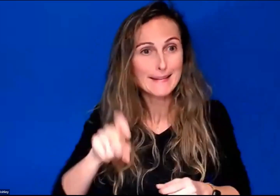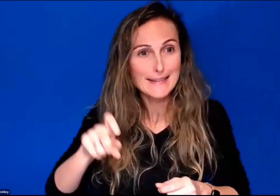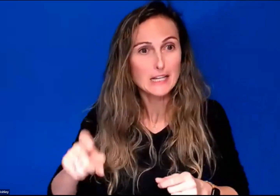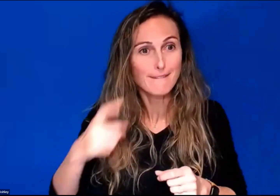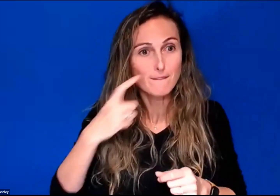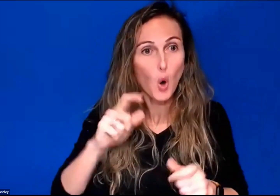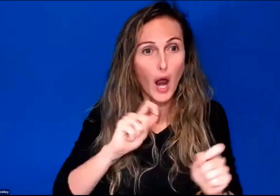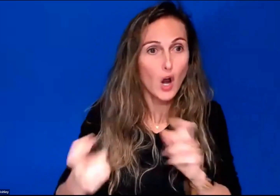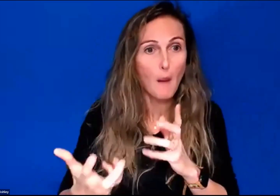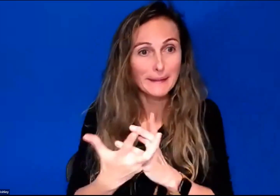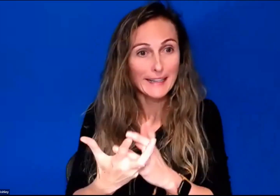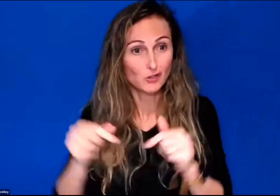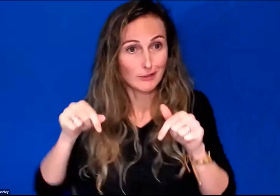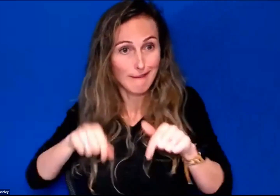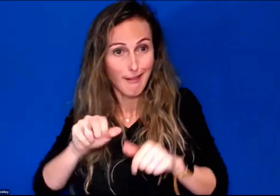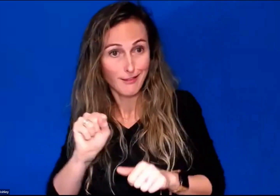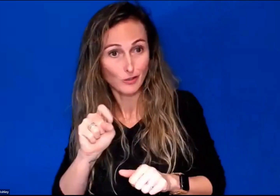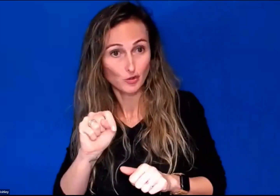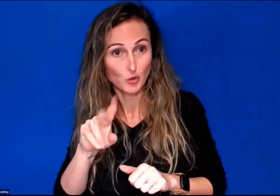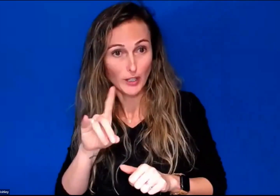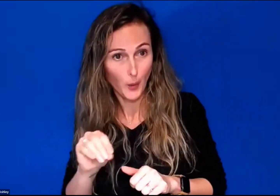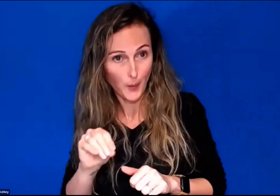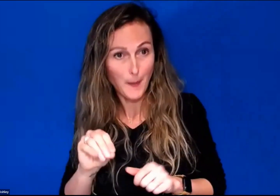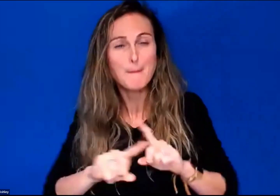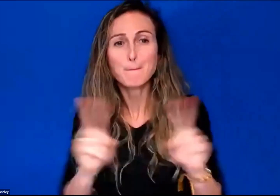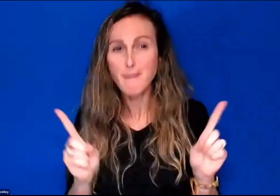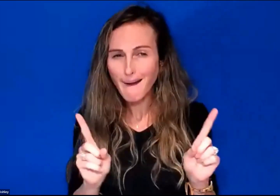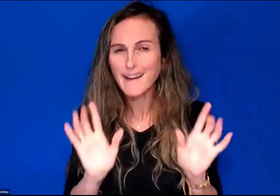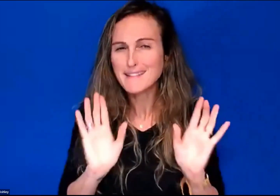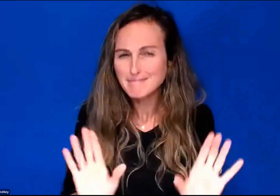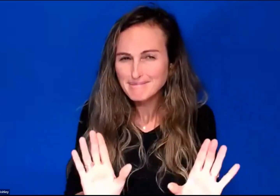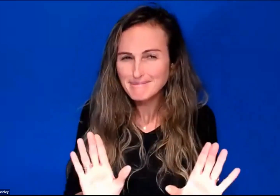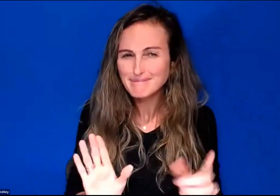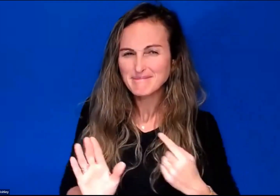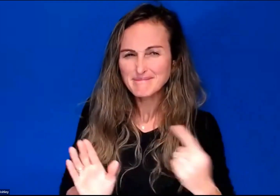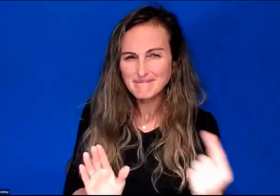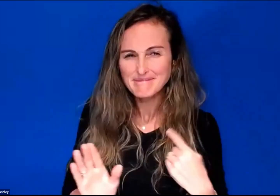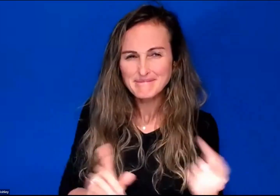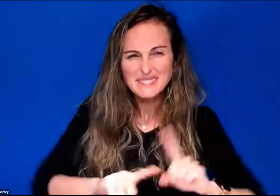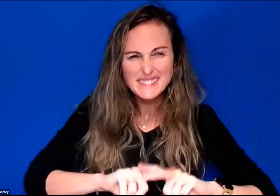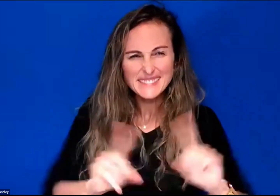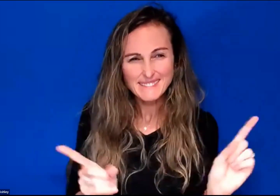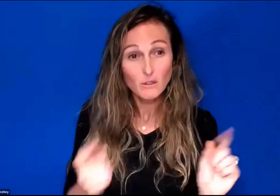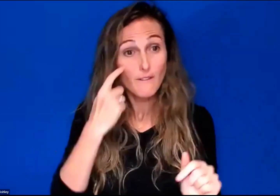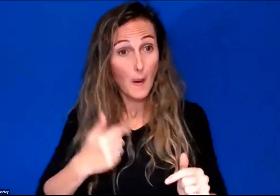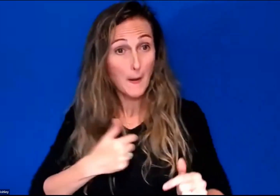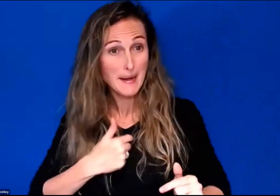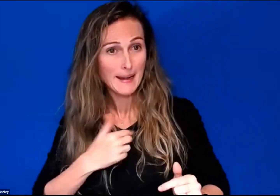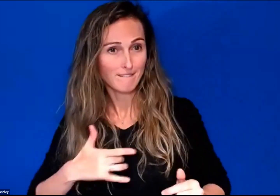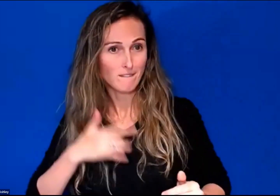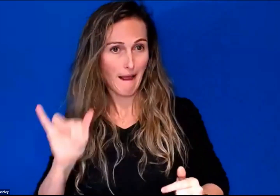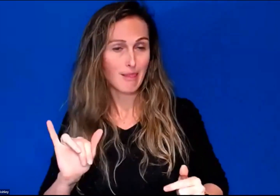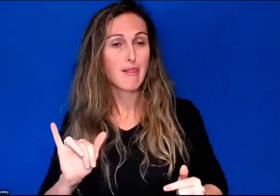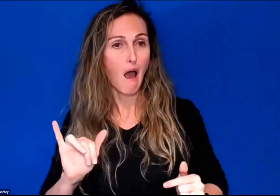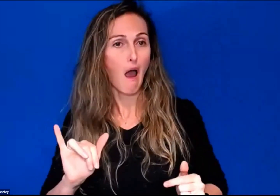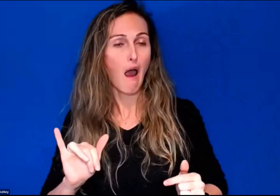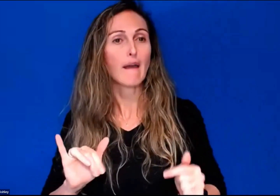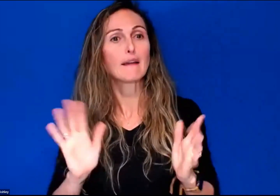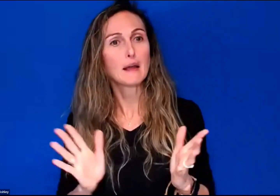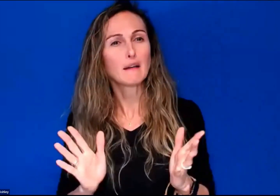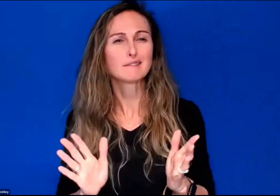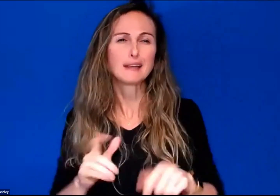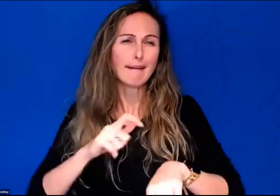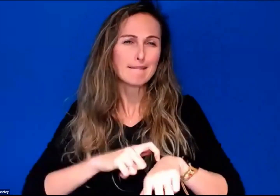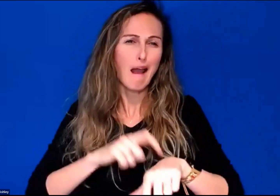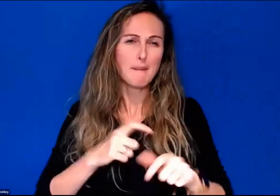in the studio. But it was like a different because for me, and I feel like in terms of accessibility,